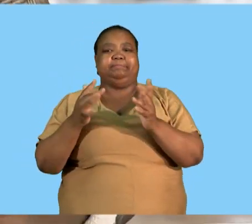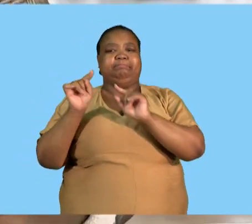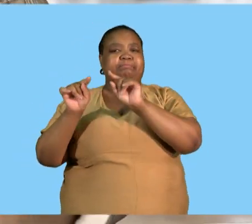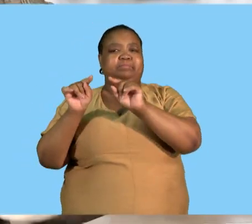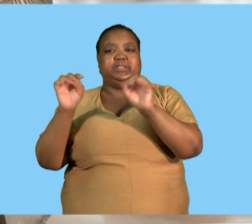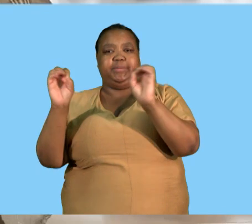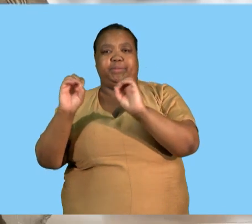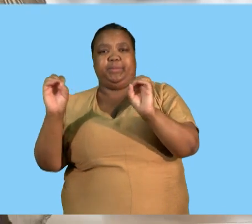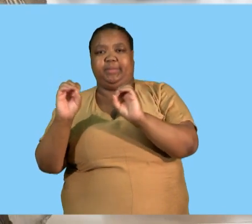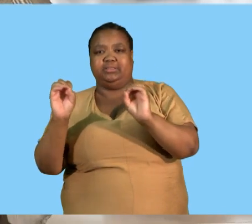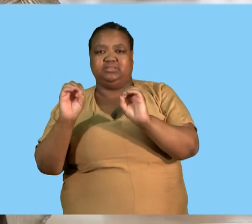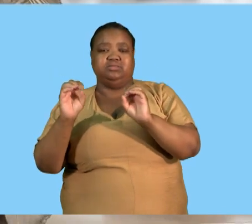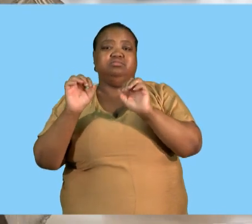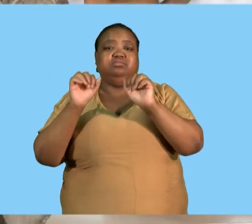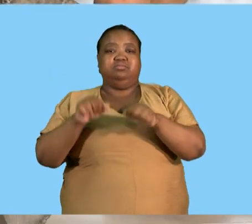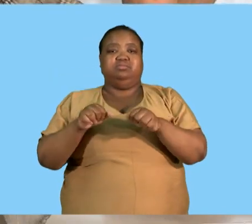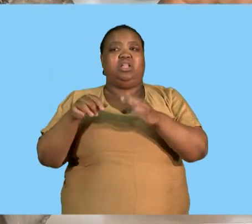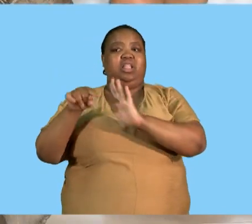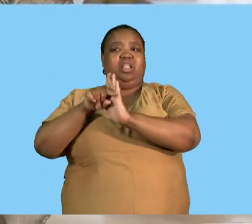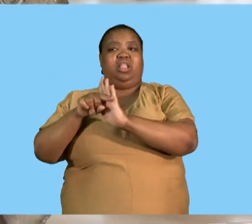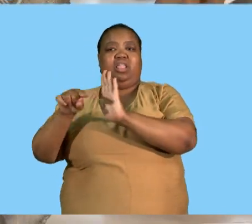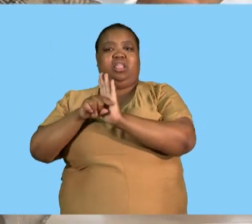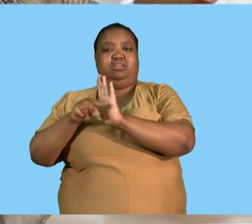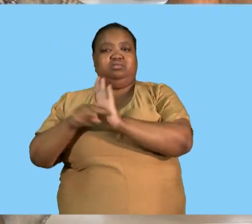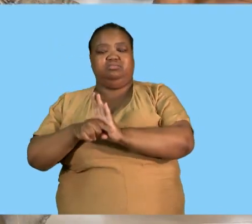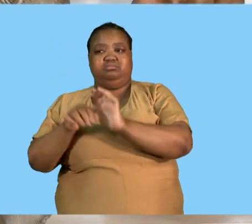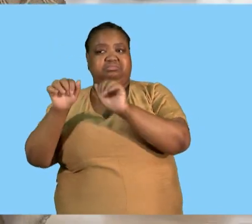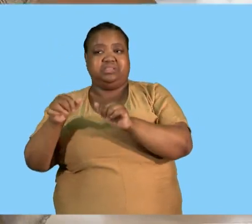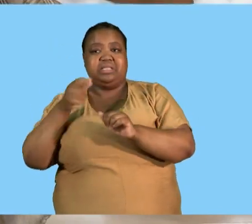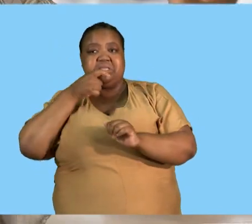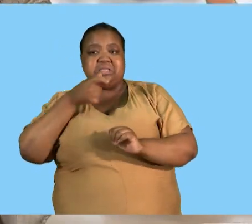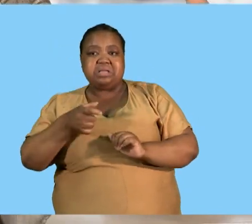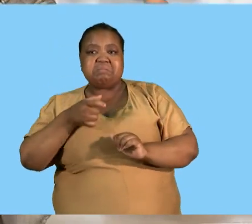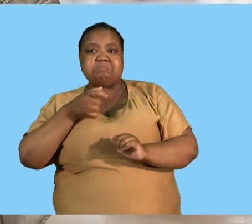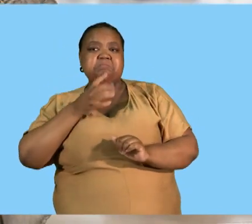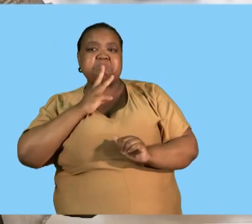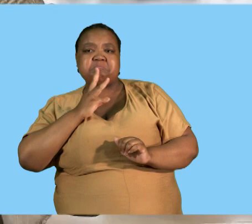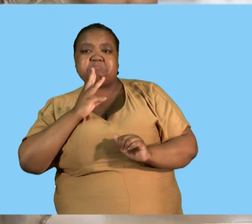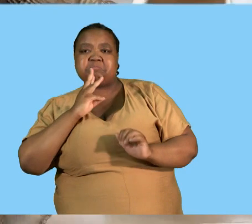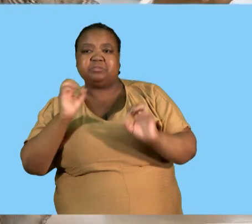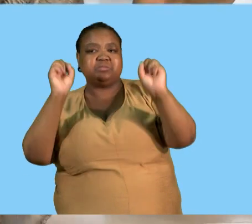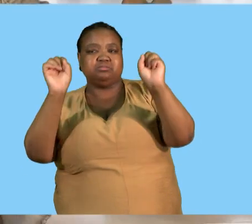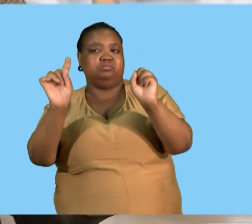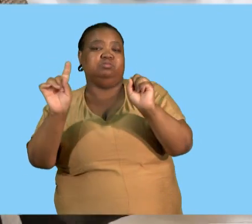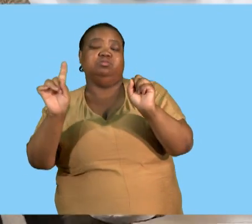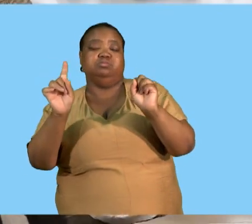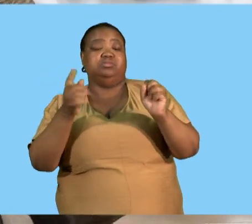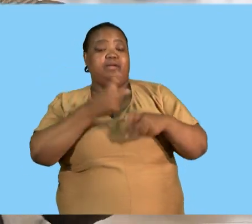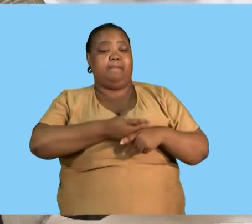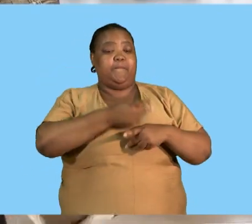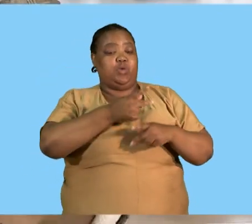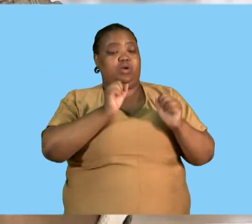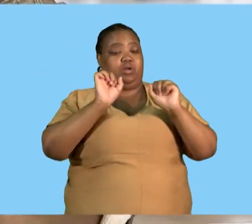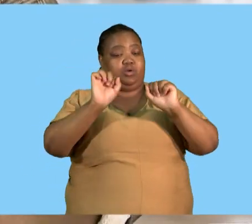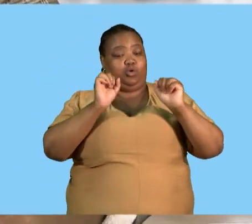do so. It's product A, forget product B. You rather call it product B instead of mentioning it and speaking about it and how bad it is.